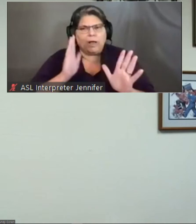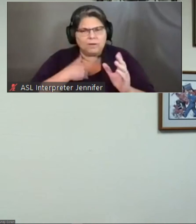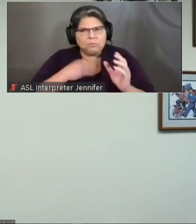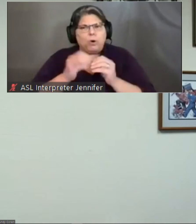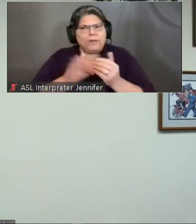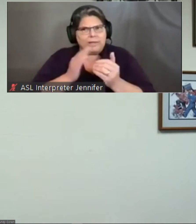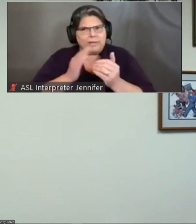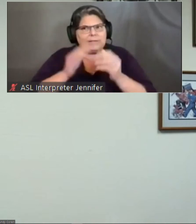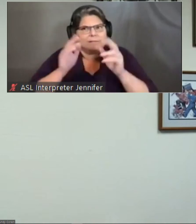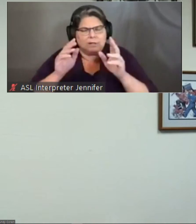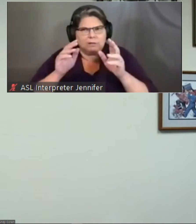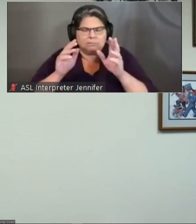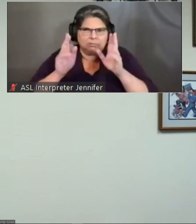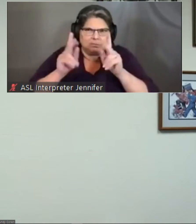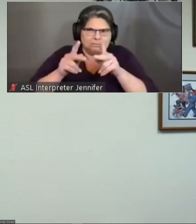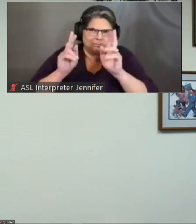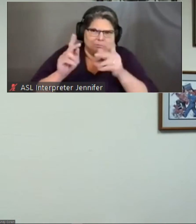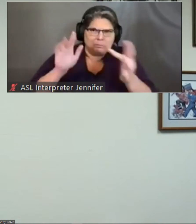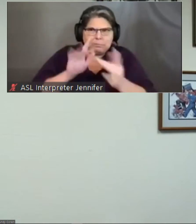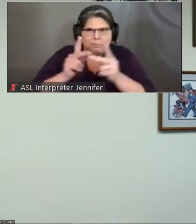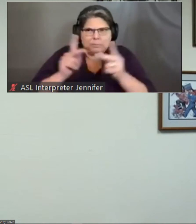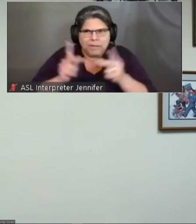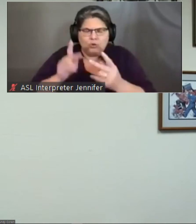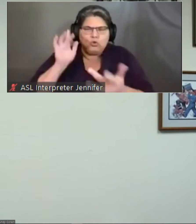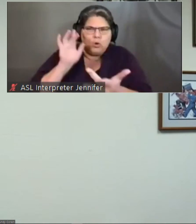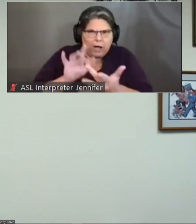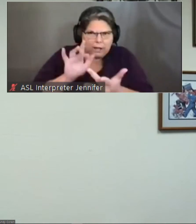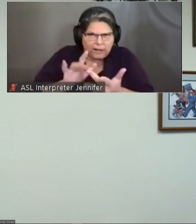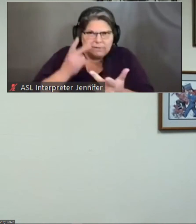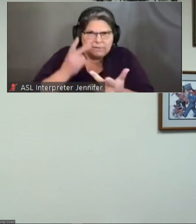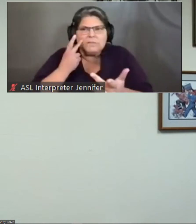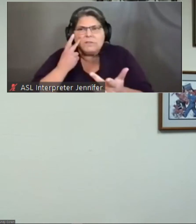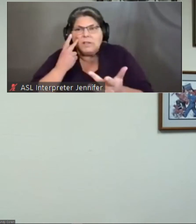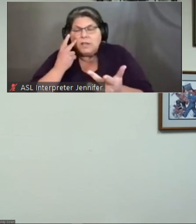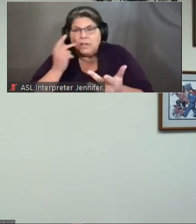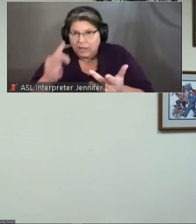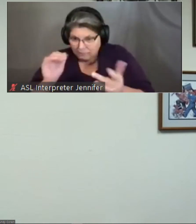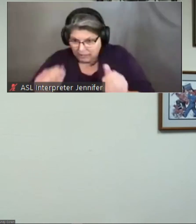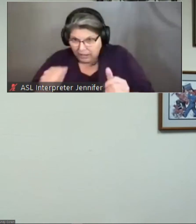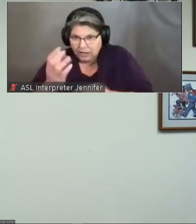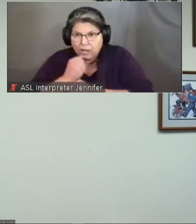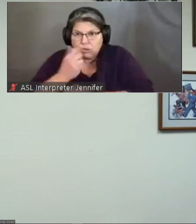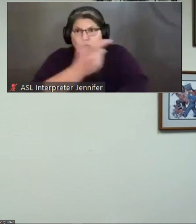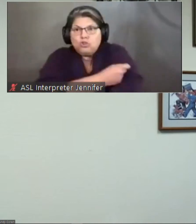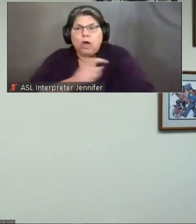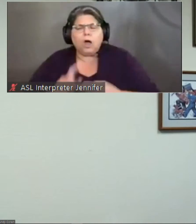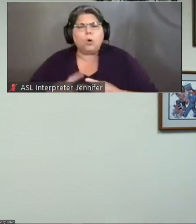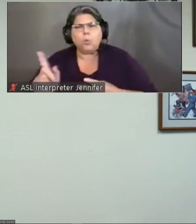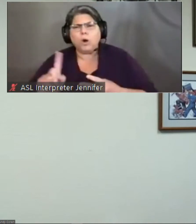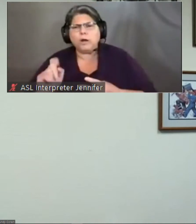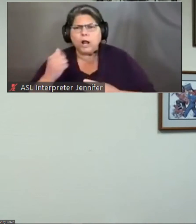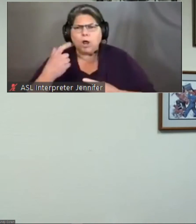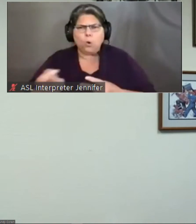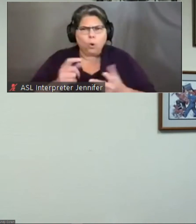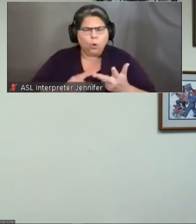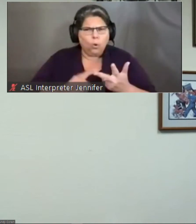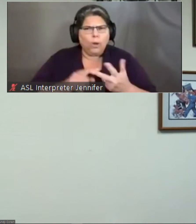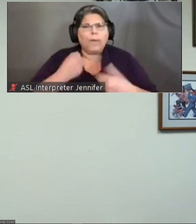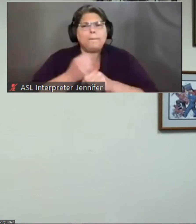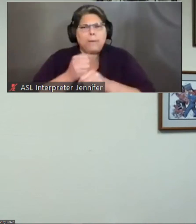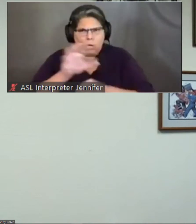or to get onto the internet for seeing eligibility, finding a clinic, and making an appointment,